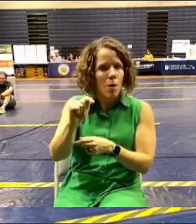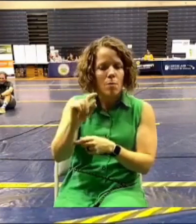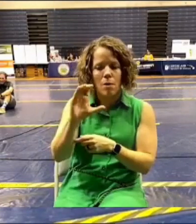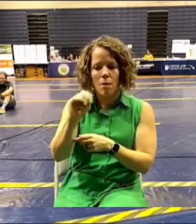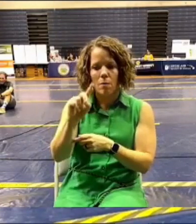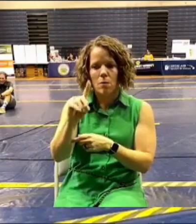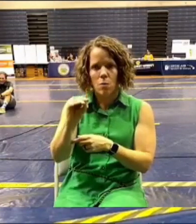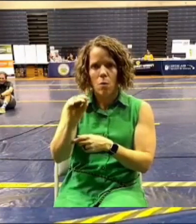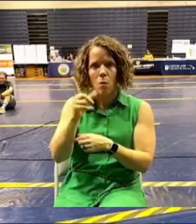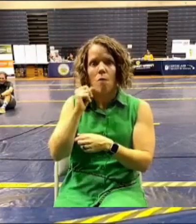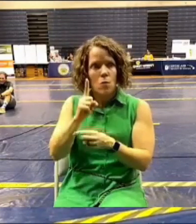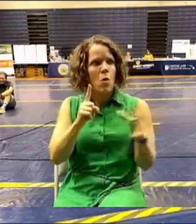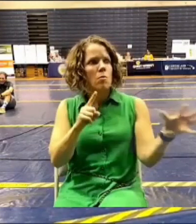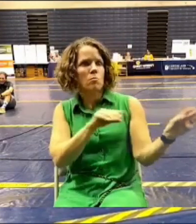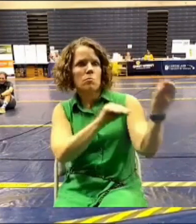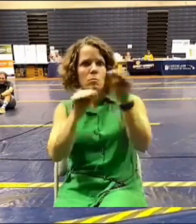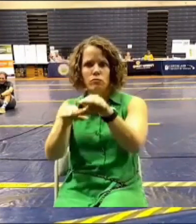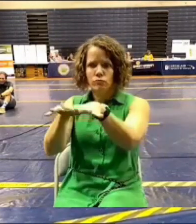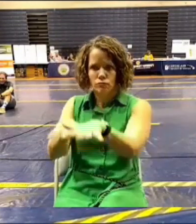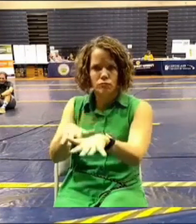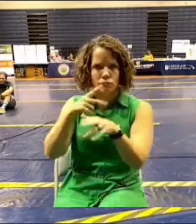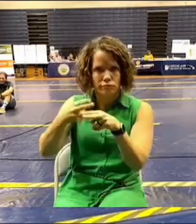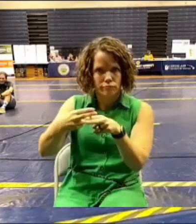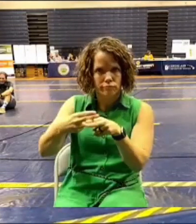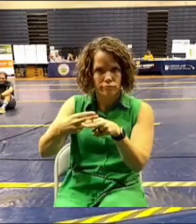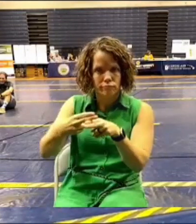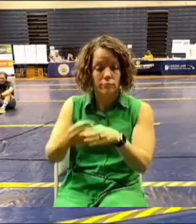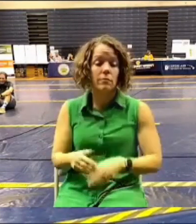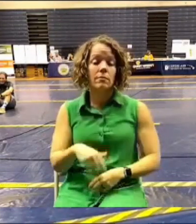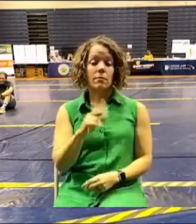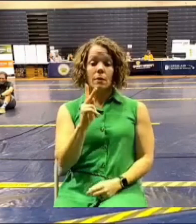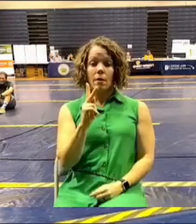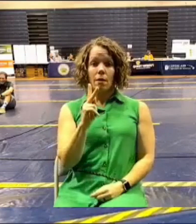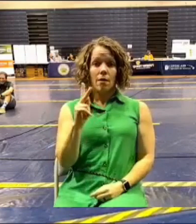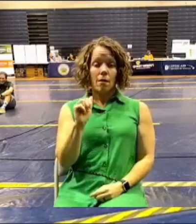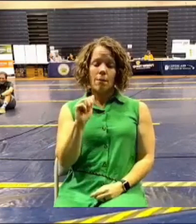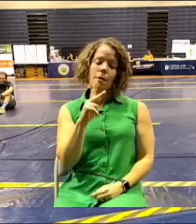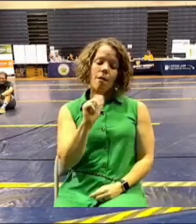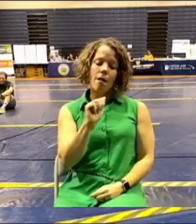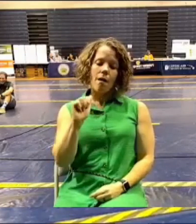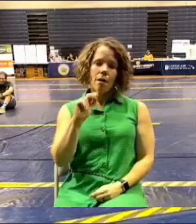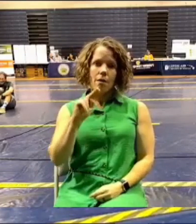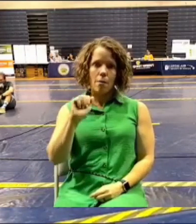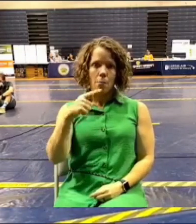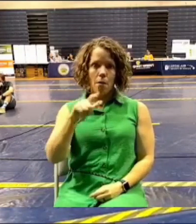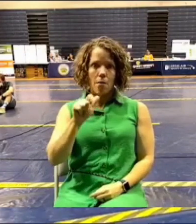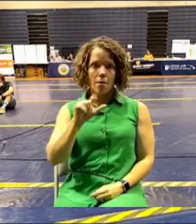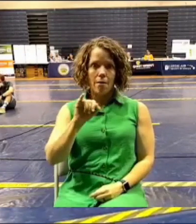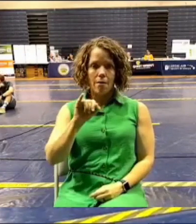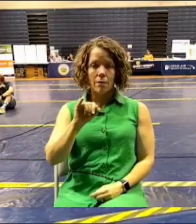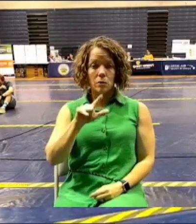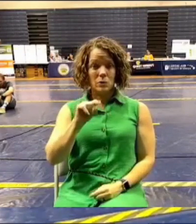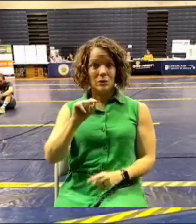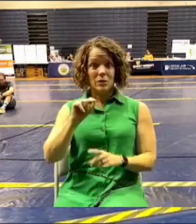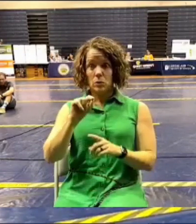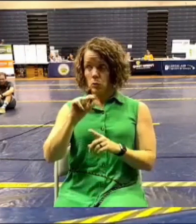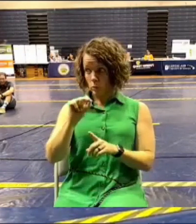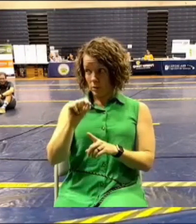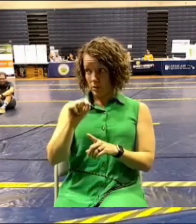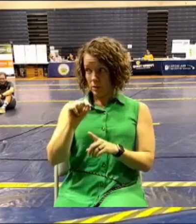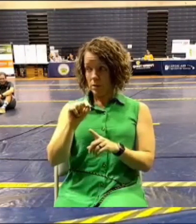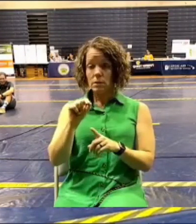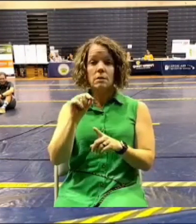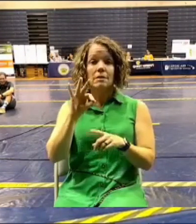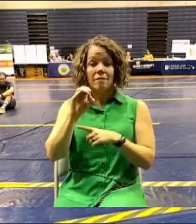Kanapali 2020, designed to be completed in January. FEMA, 213 units.